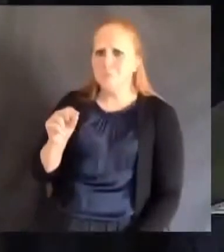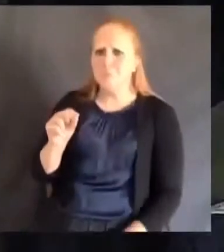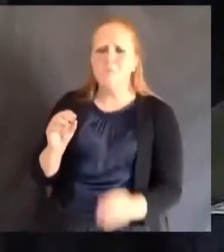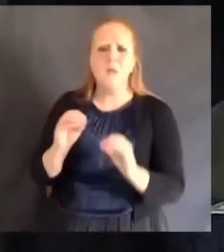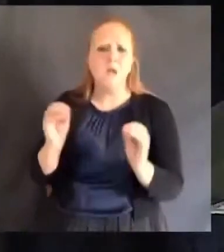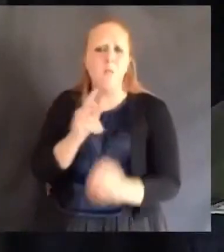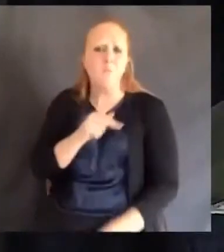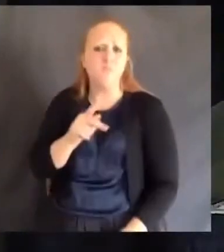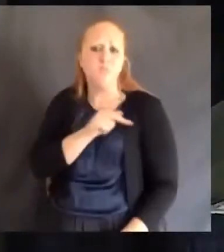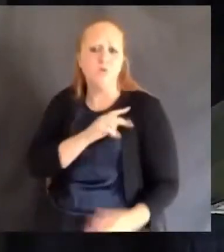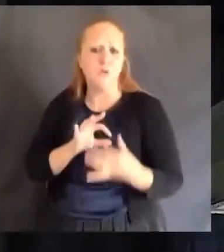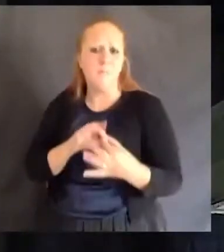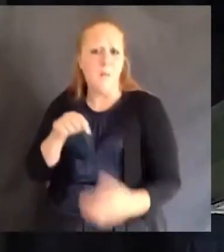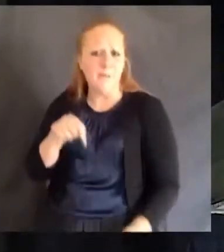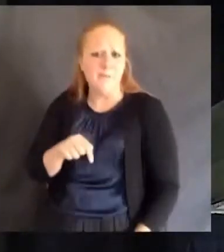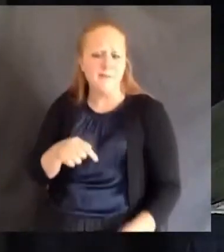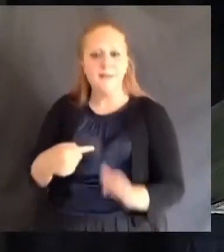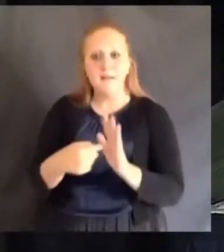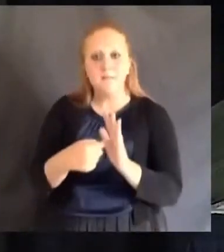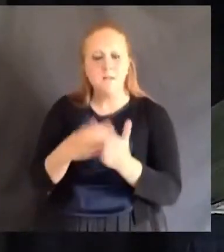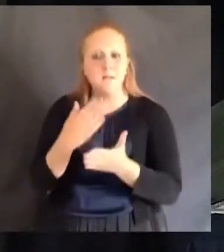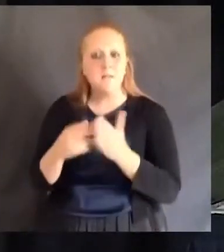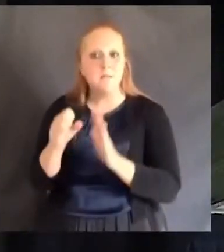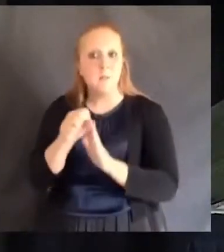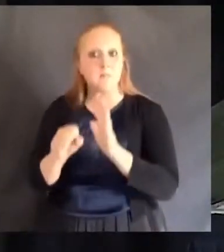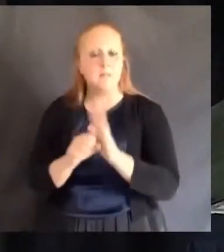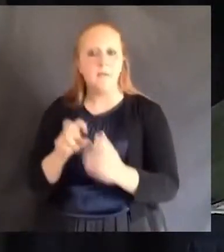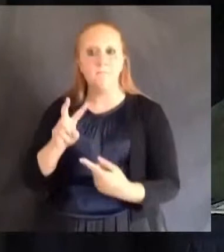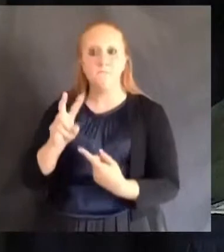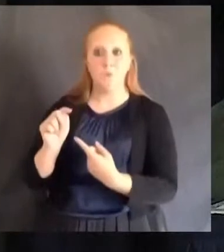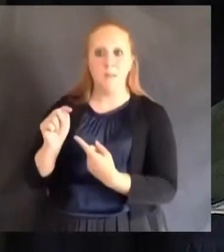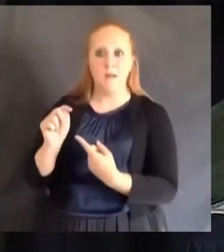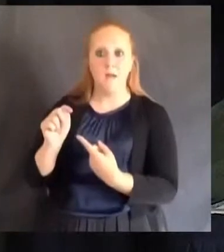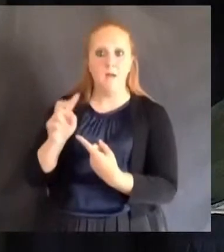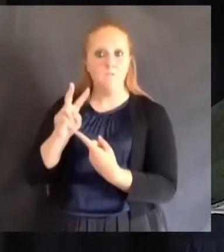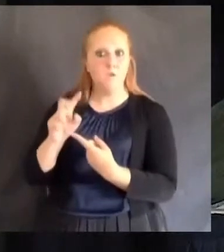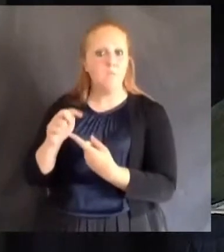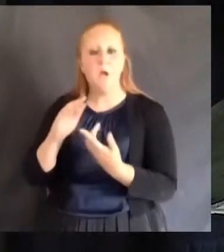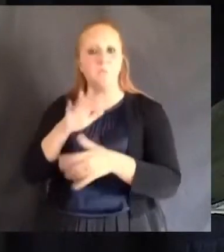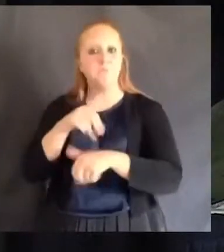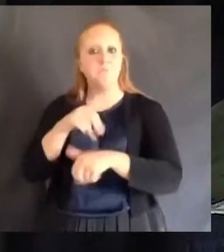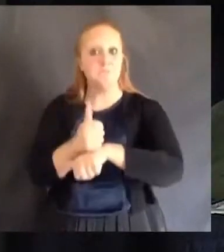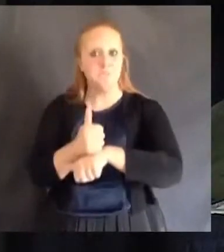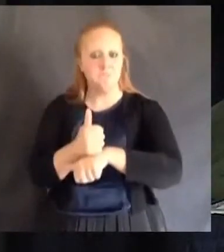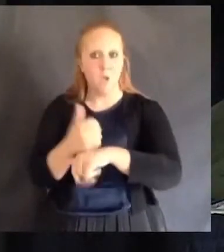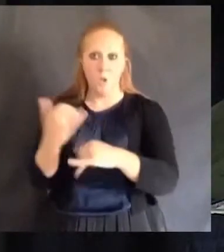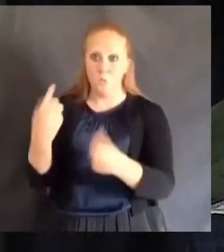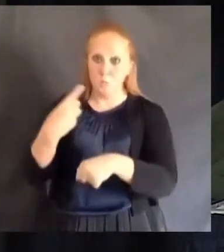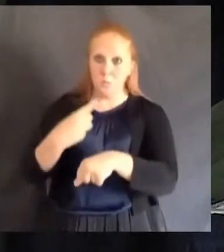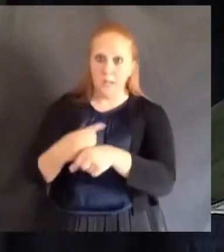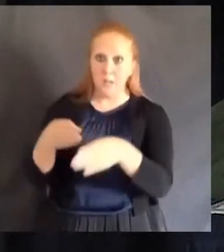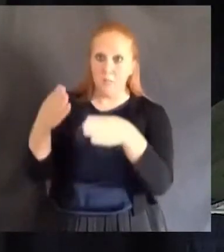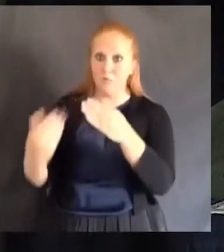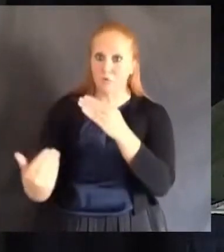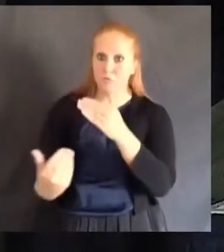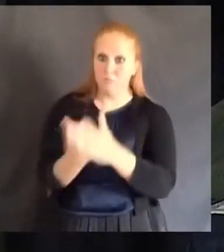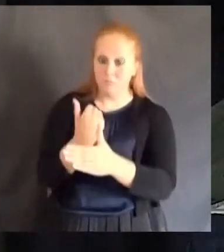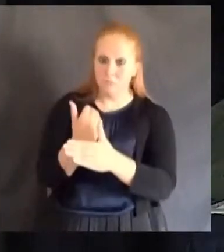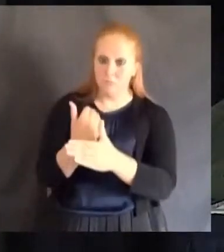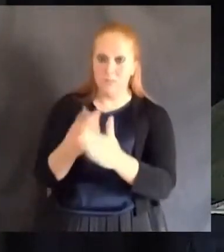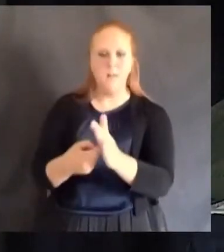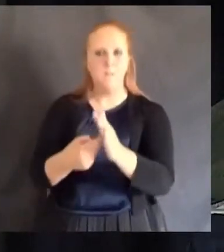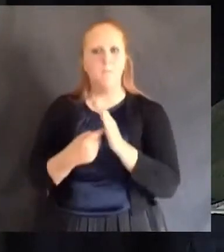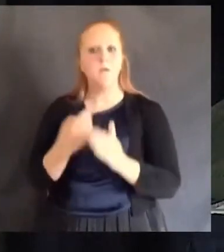states, like for example, Vermont has a blanket quarantine. Anybody who comes into Vermont today has to do a 14-day